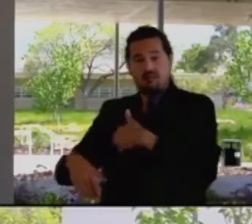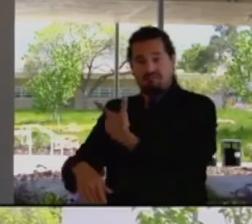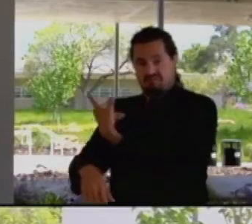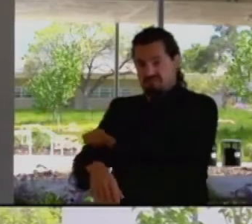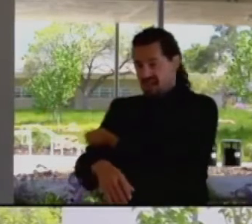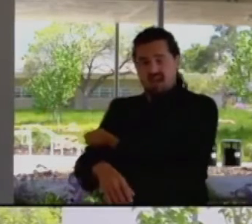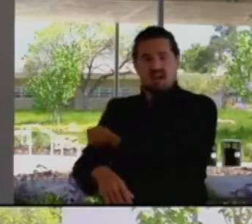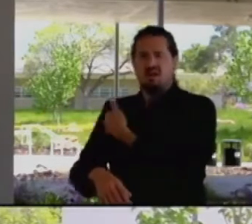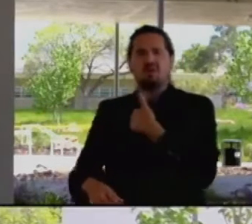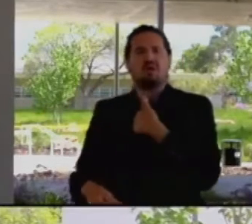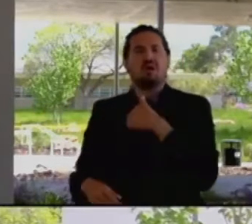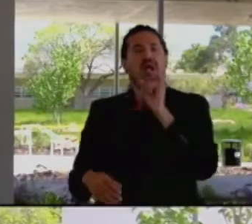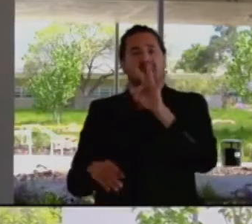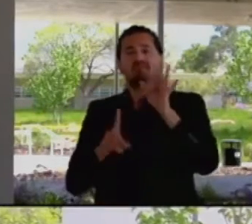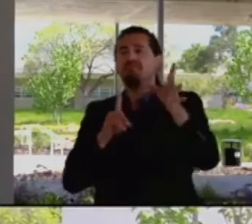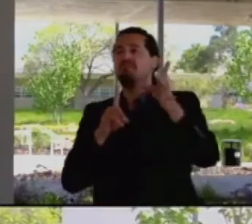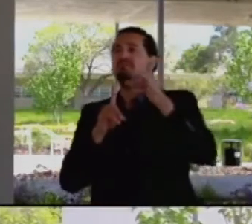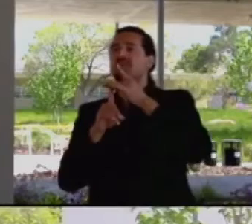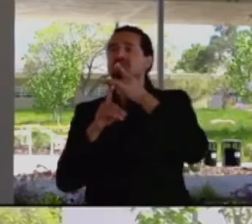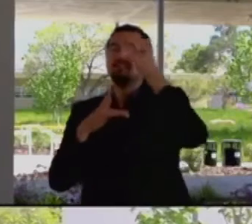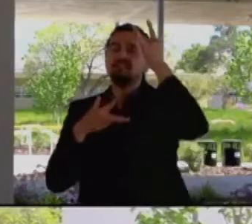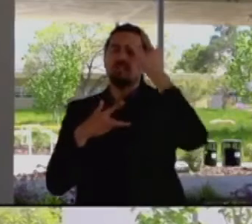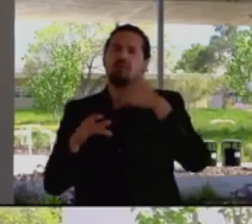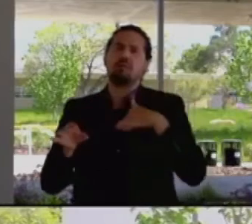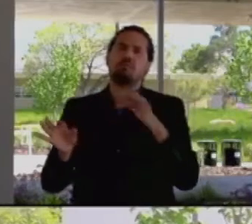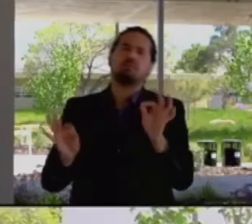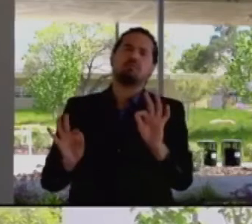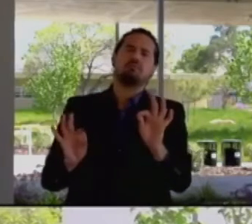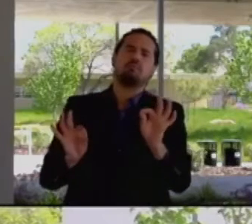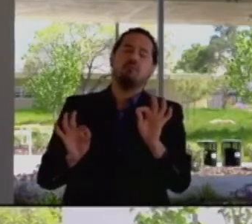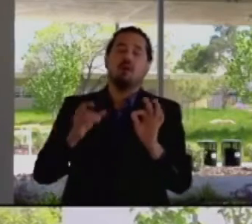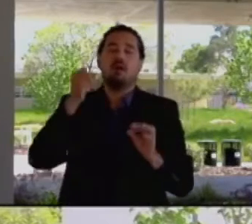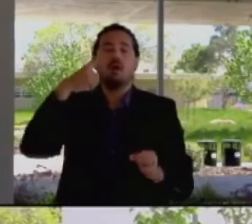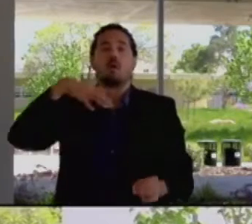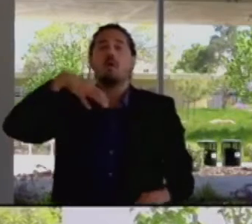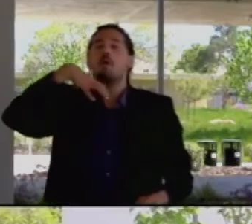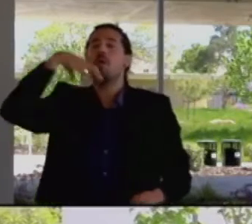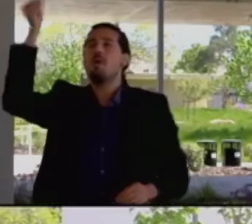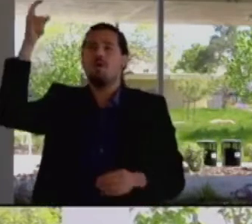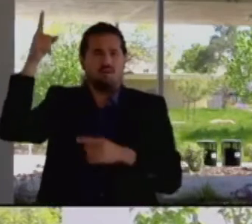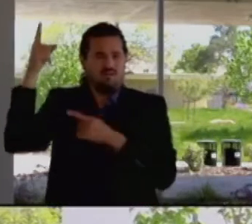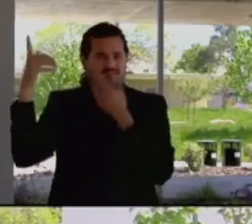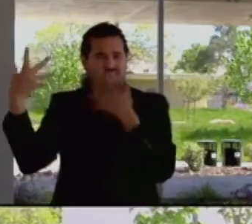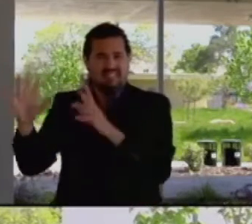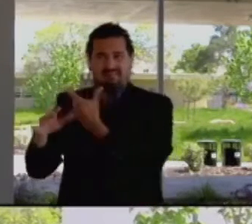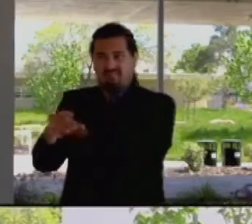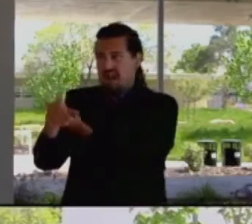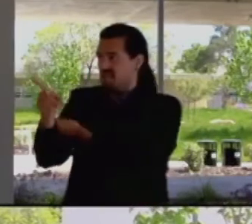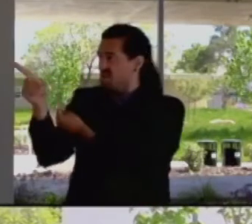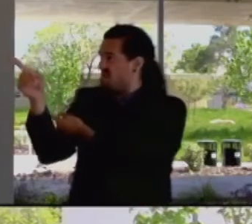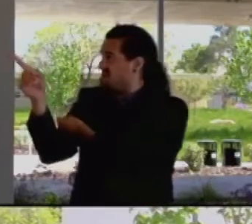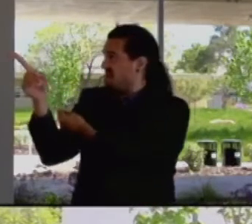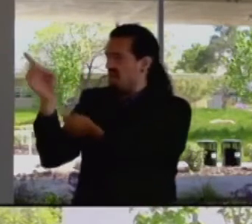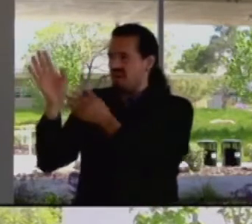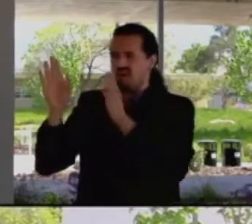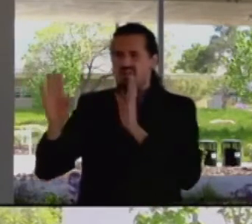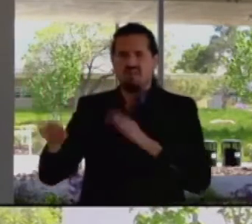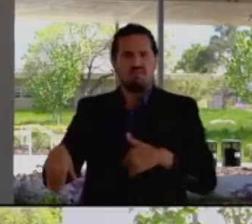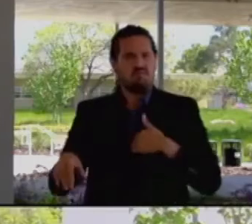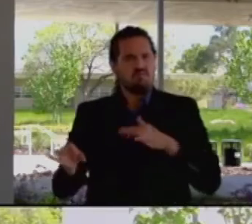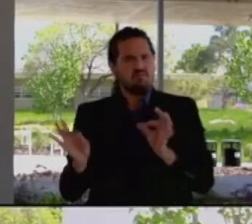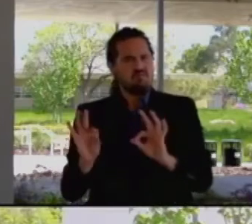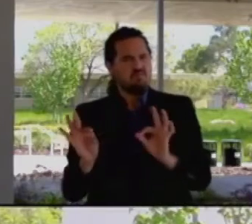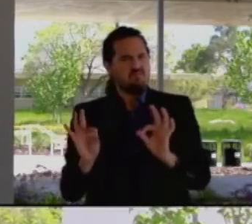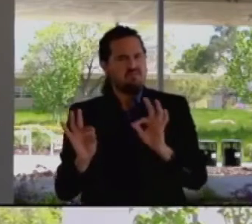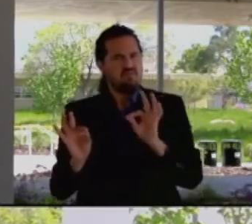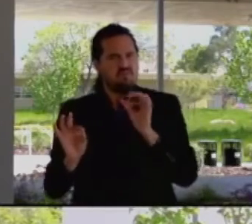that's older, you kind of assume, oh, they're already vaccinated, so I don't have to worry about their health now. Talk about why it's still really